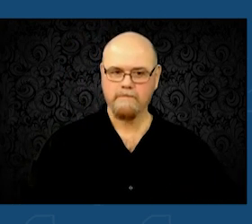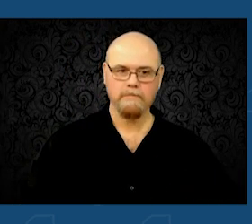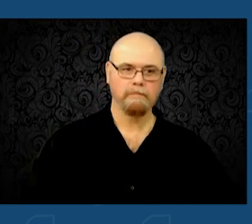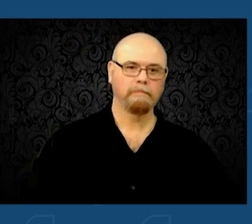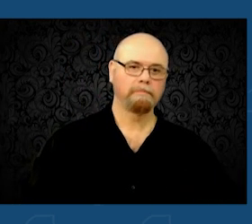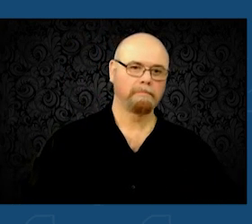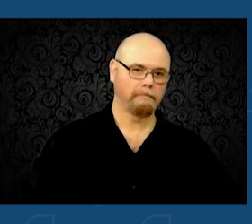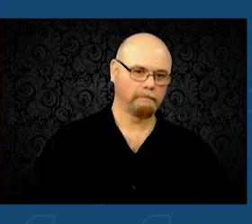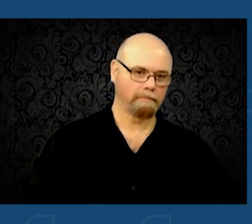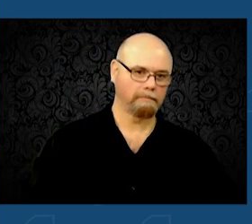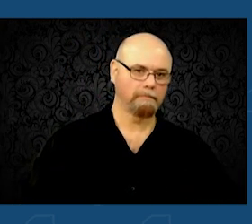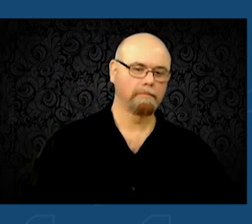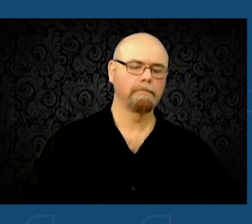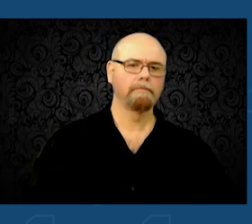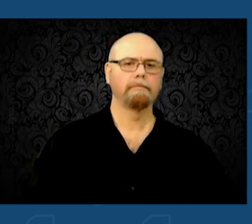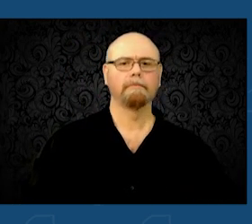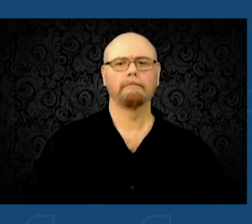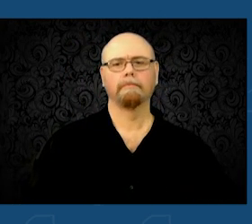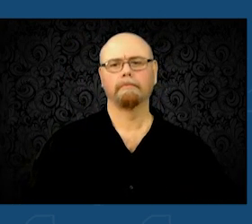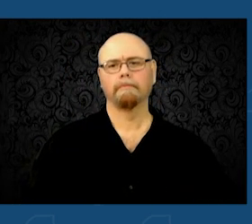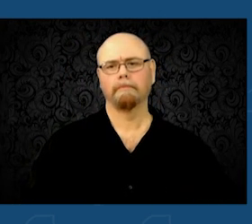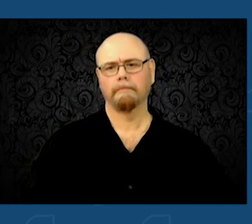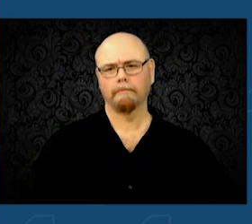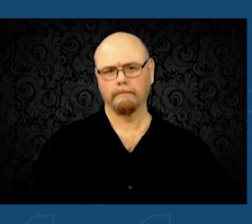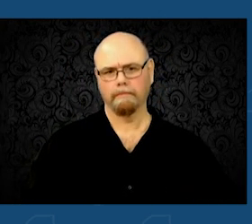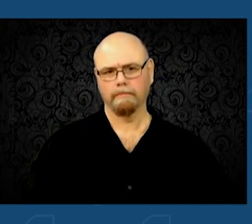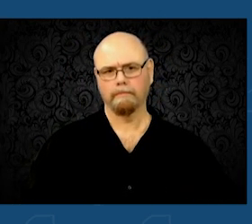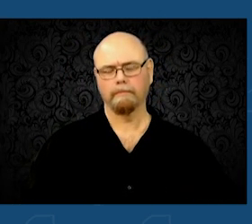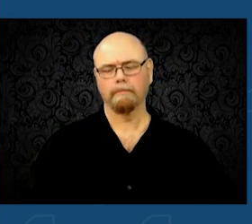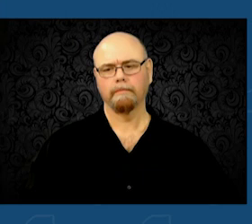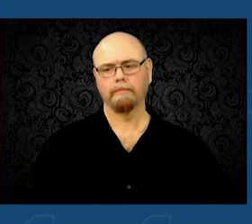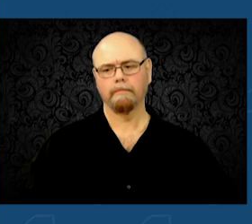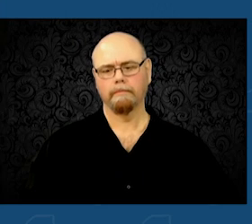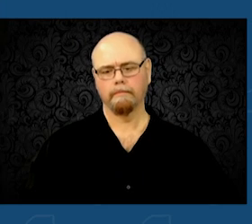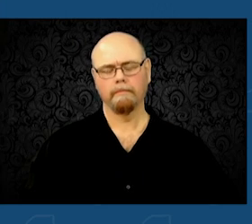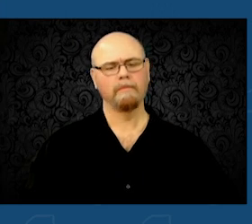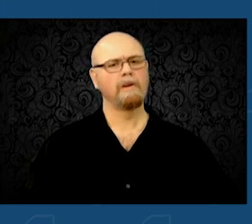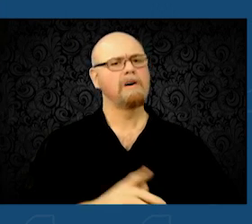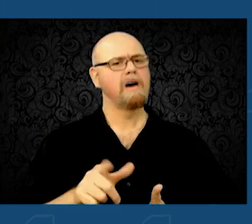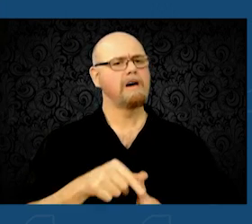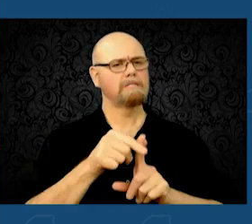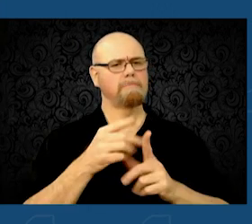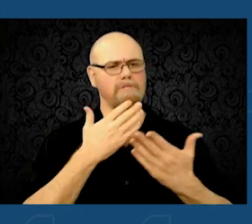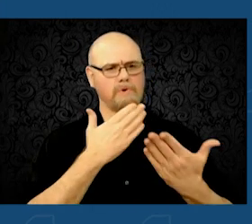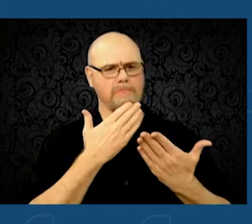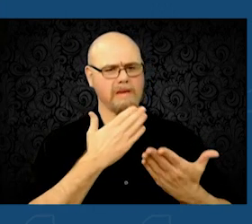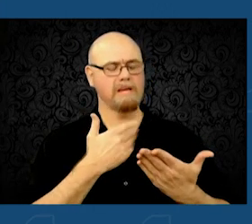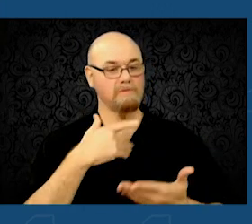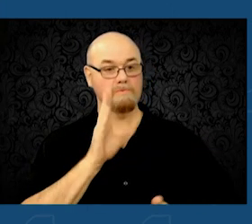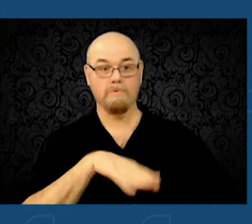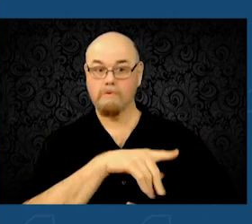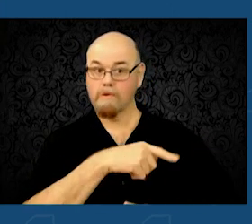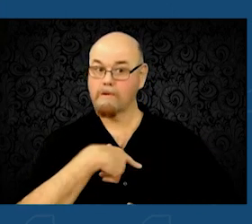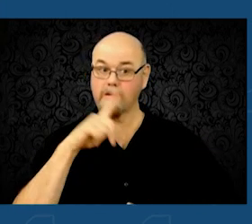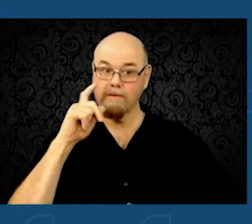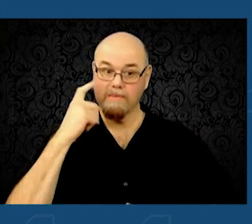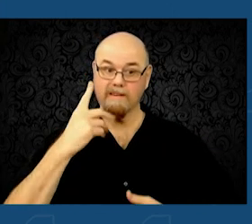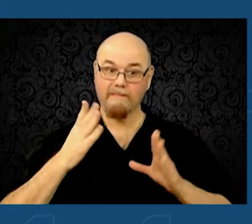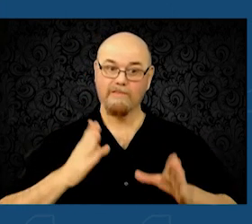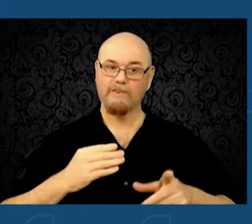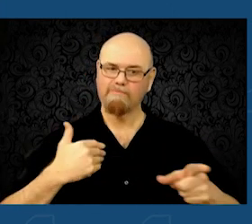I want to also give my special thanks. Governor, you got an exceptional